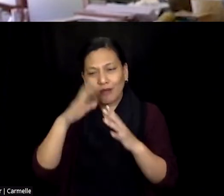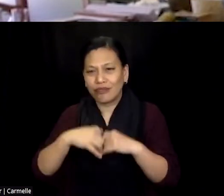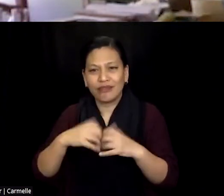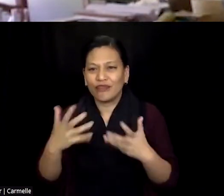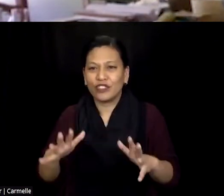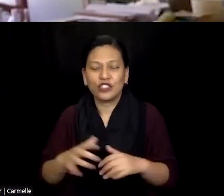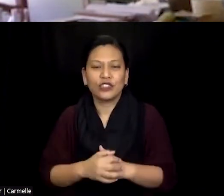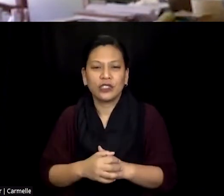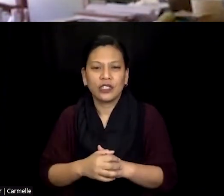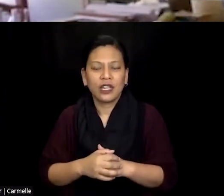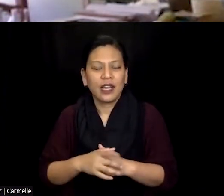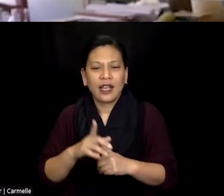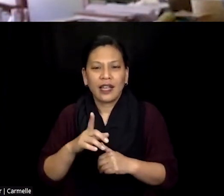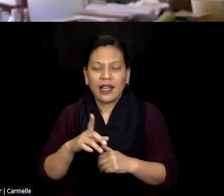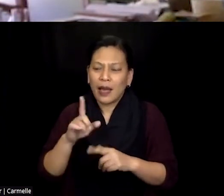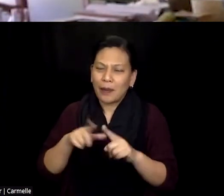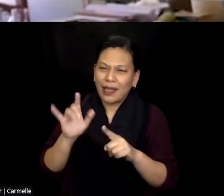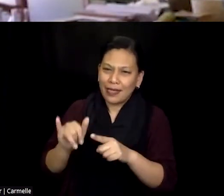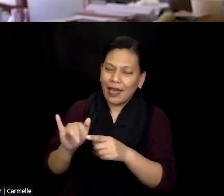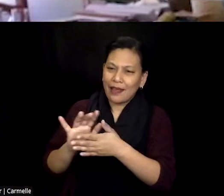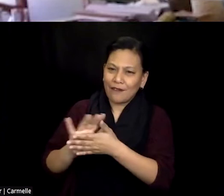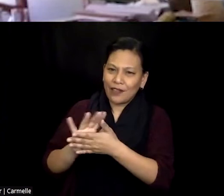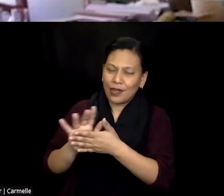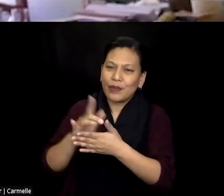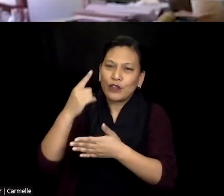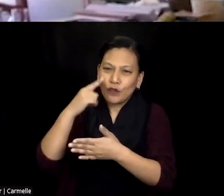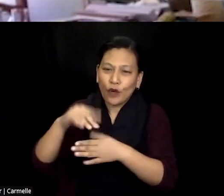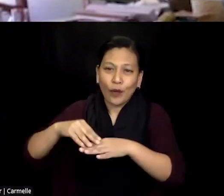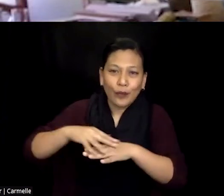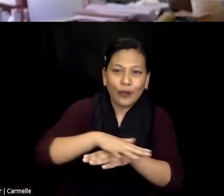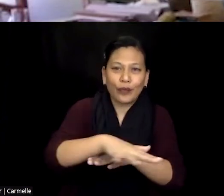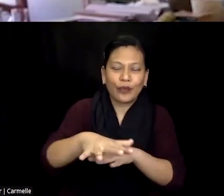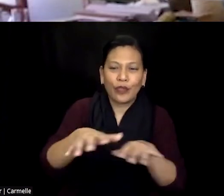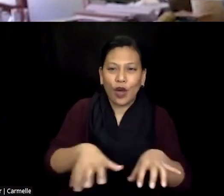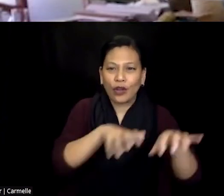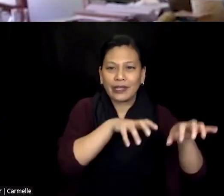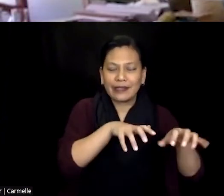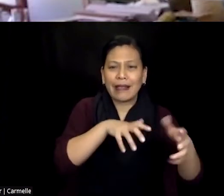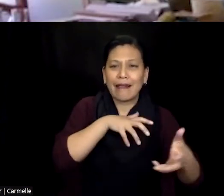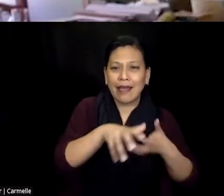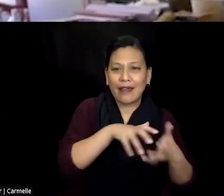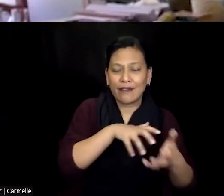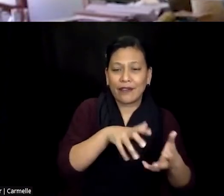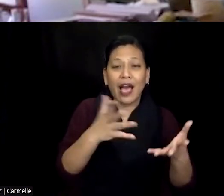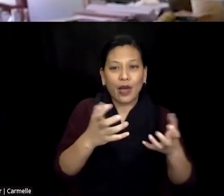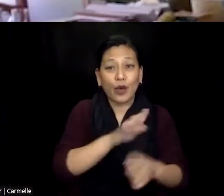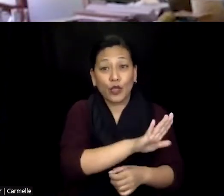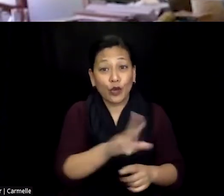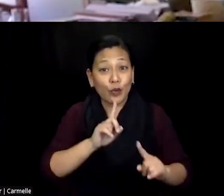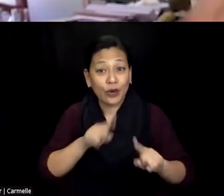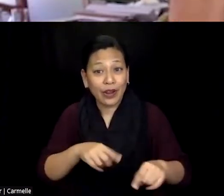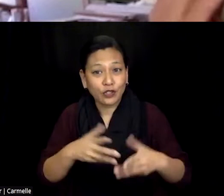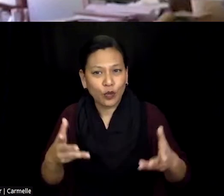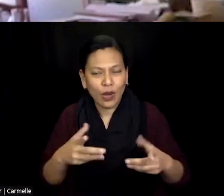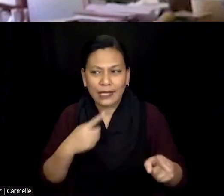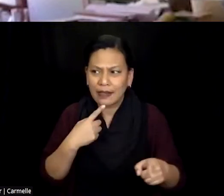I think it was all form fit to make an audience laugh and make an audience cry and shock them, where they leave the cinema going,